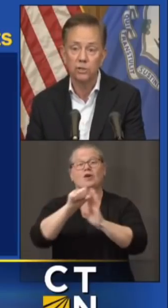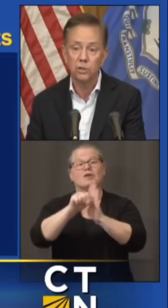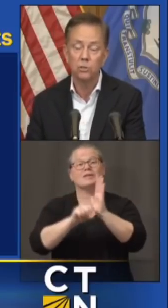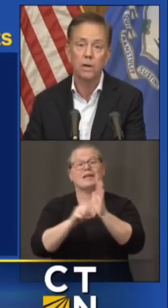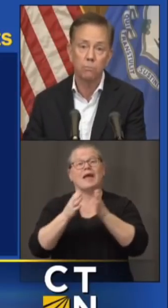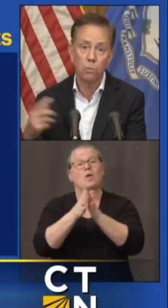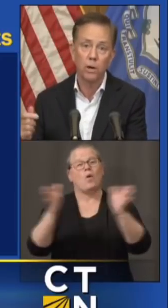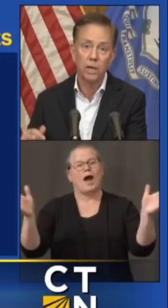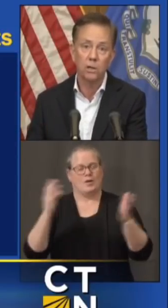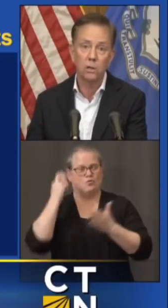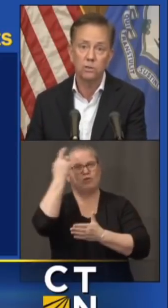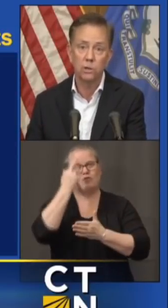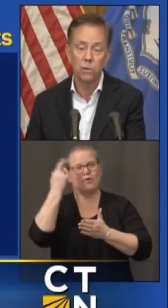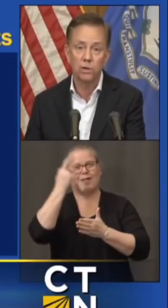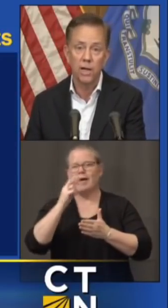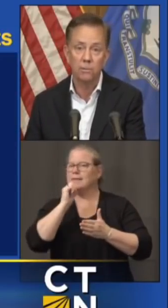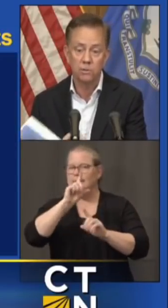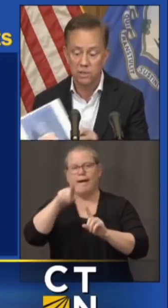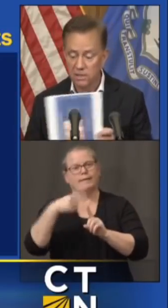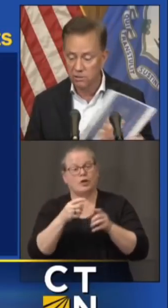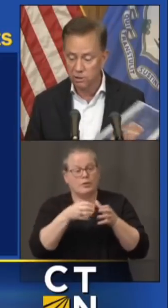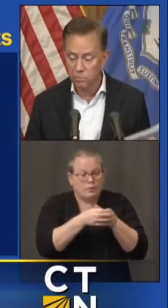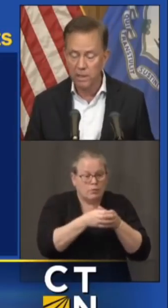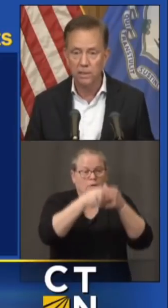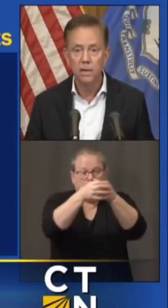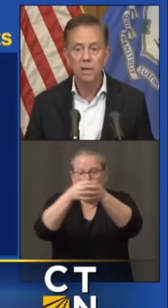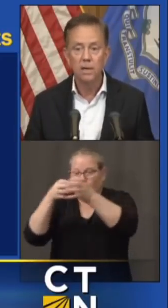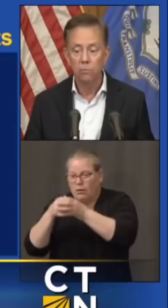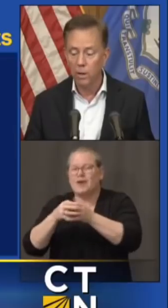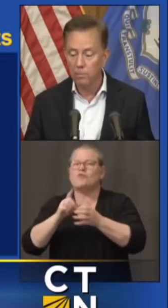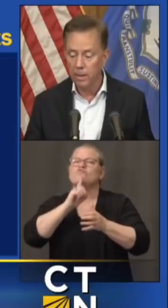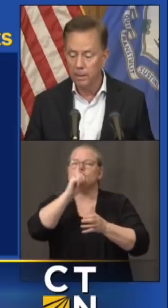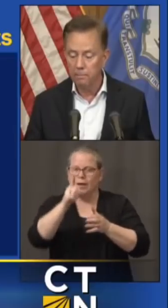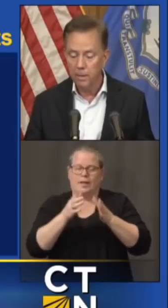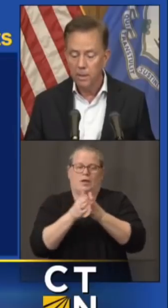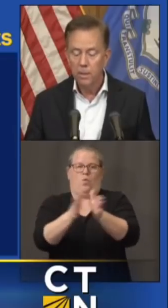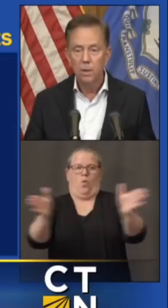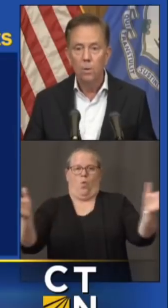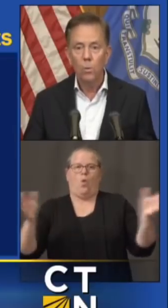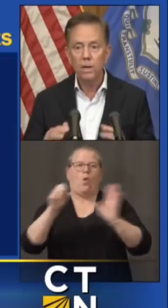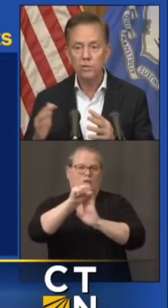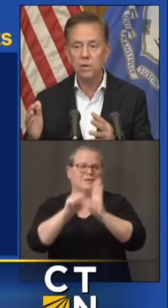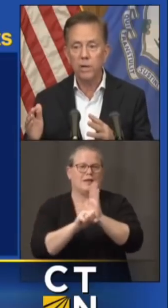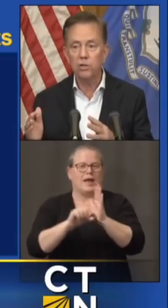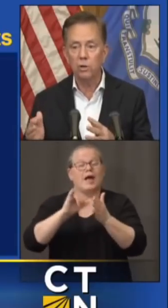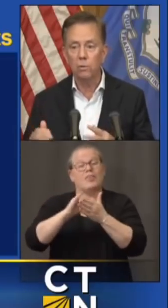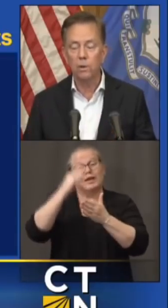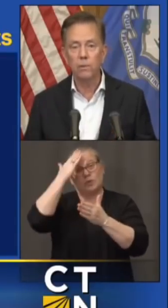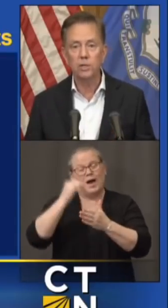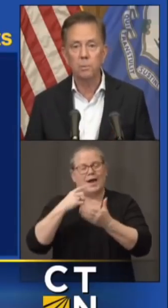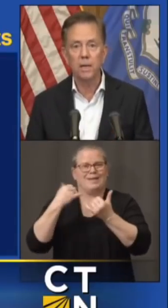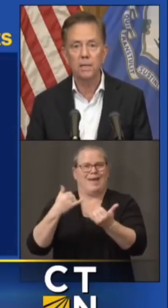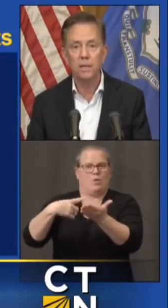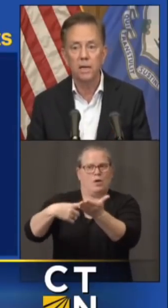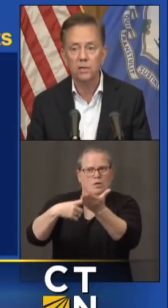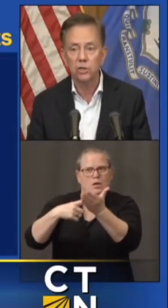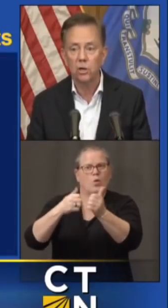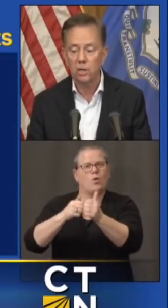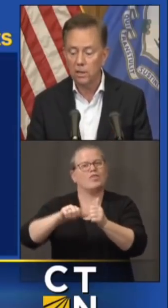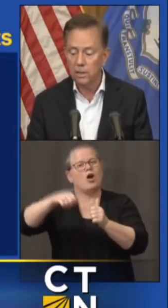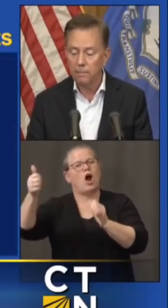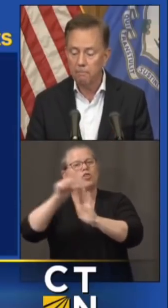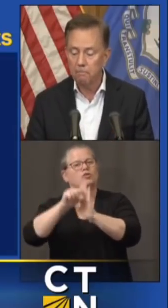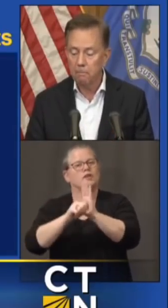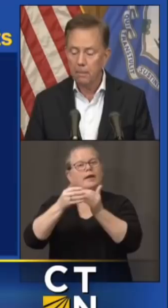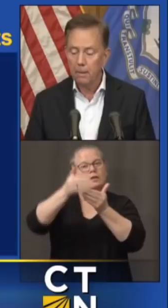statewide issue, and we're working closely with our neighbors, as I'll explain in 1 minute. What else can we do? We explained in the next